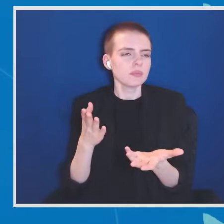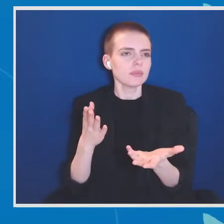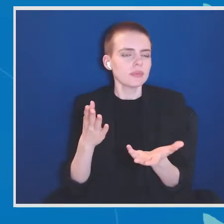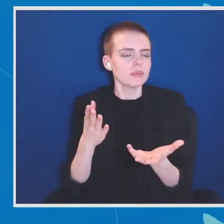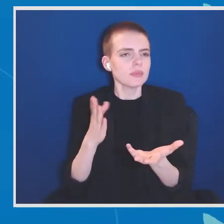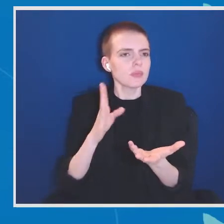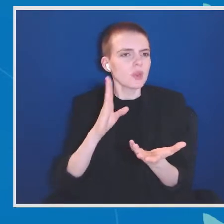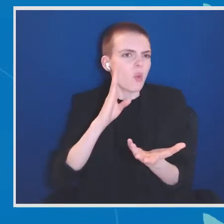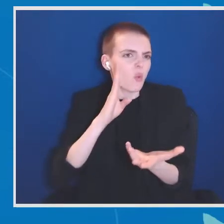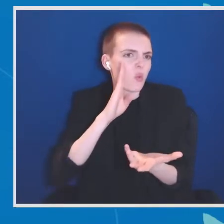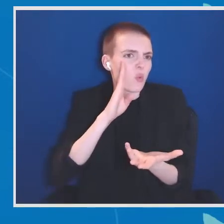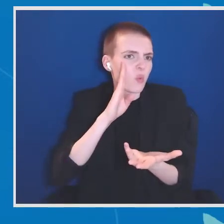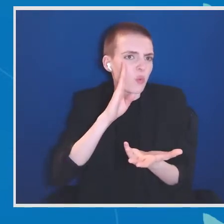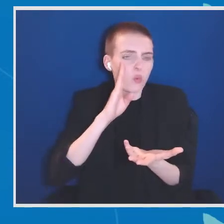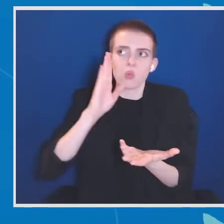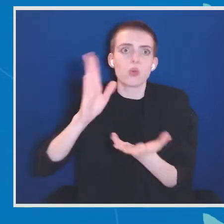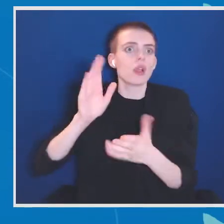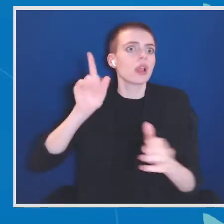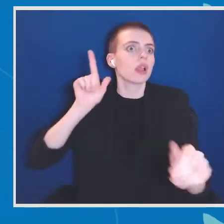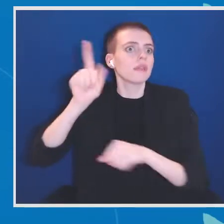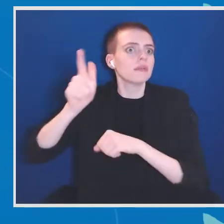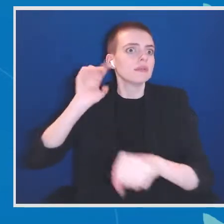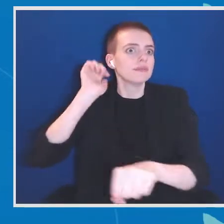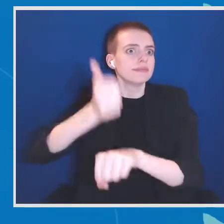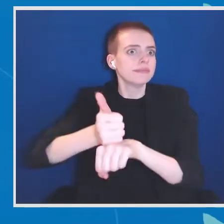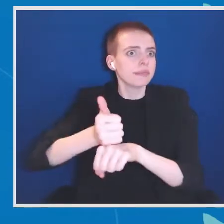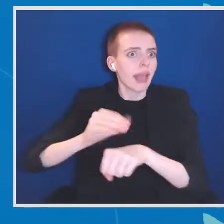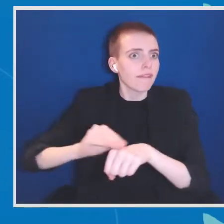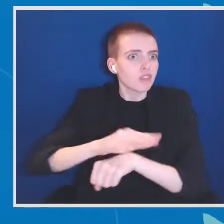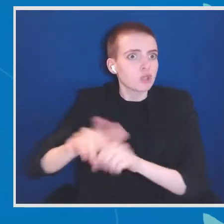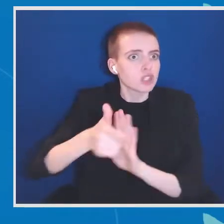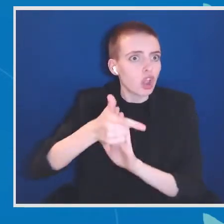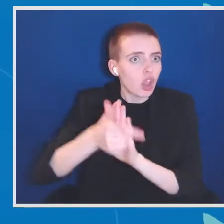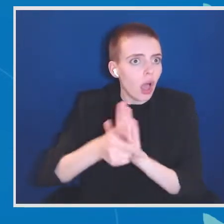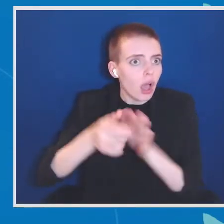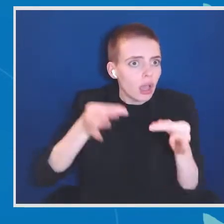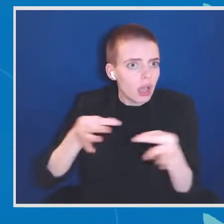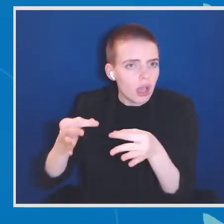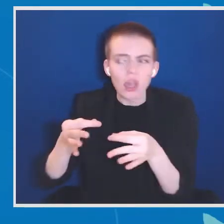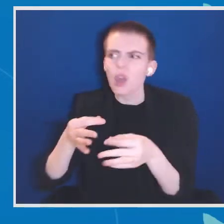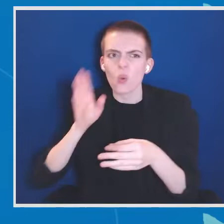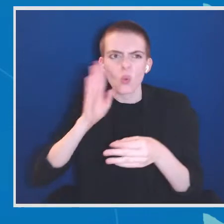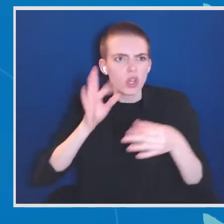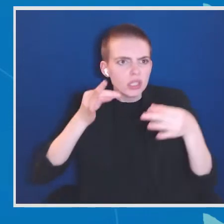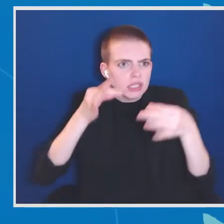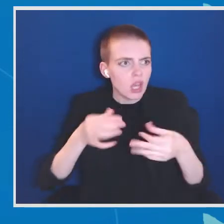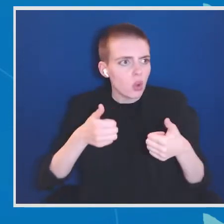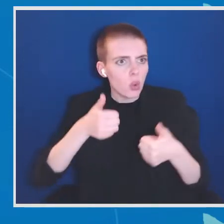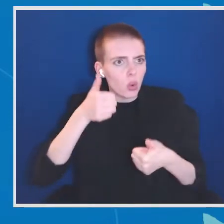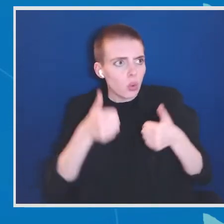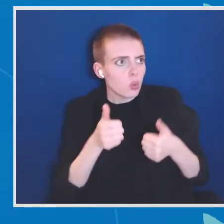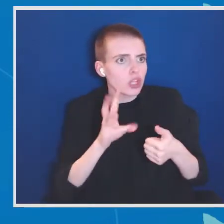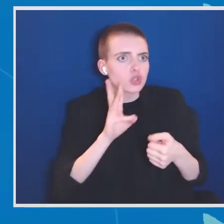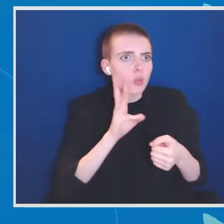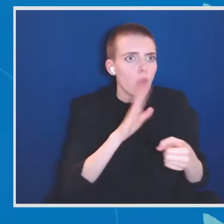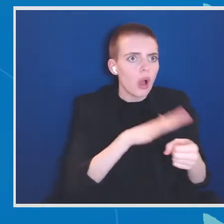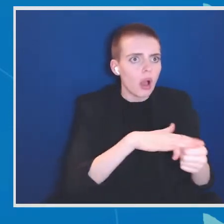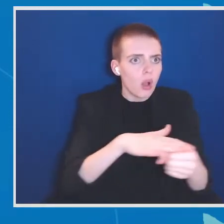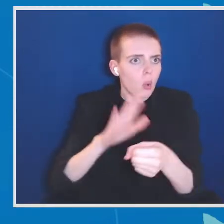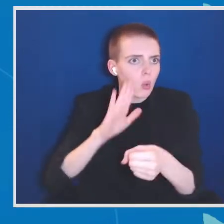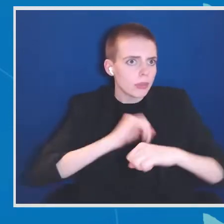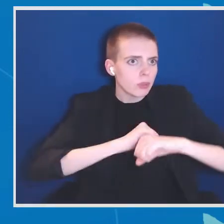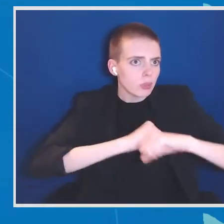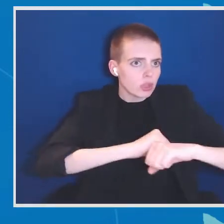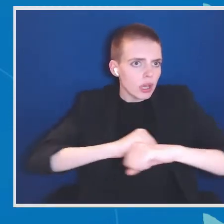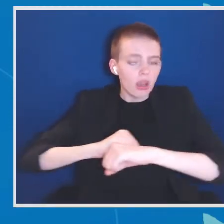overall law that gets passed that really sets aside which parts are going to be protected. All of the countries that we